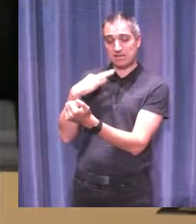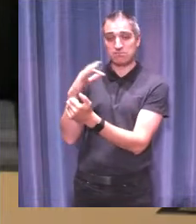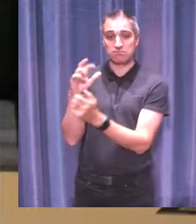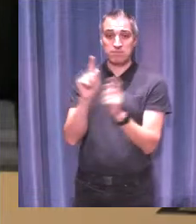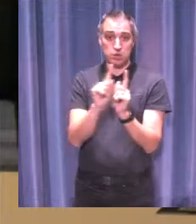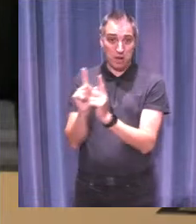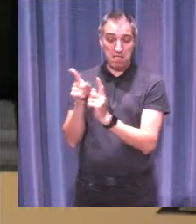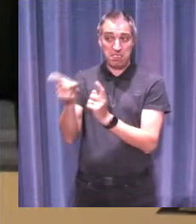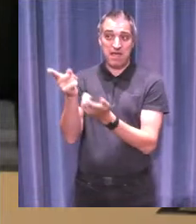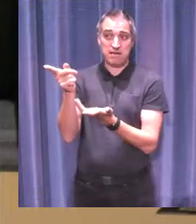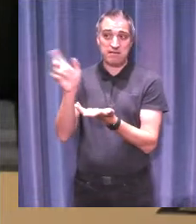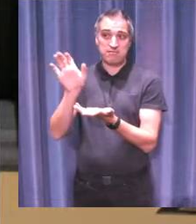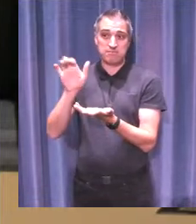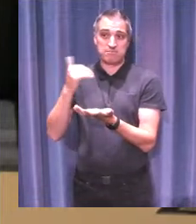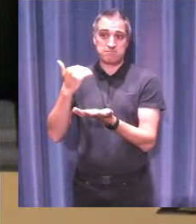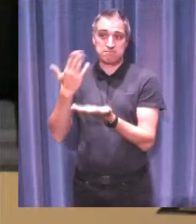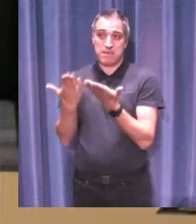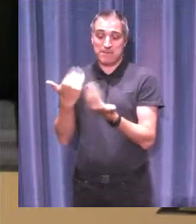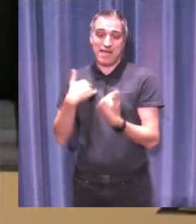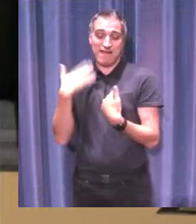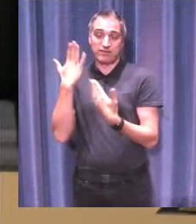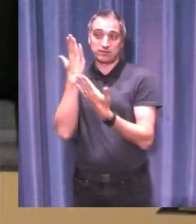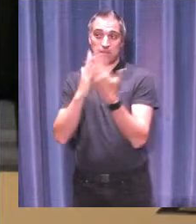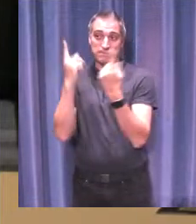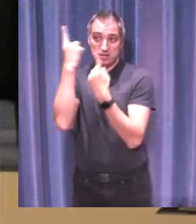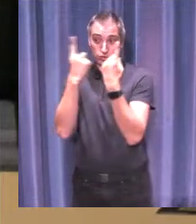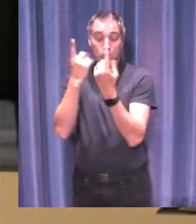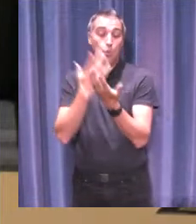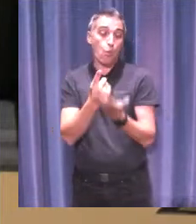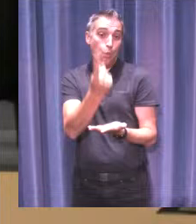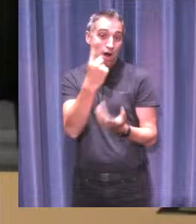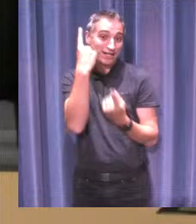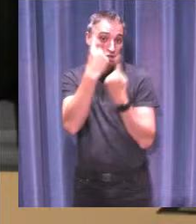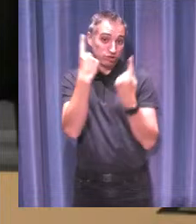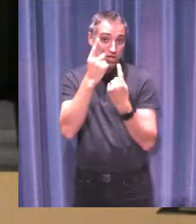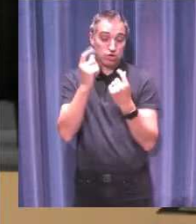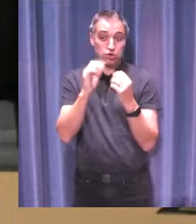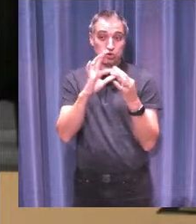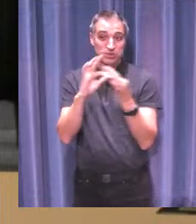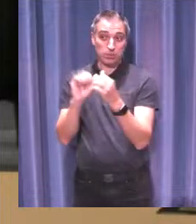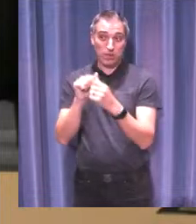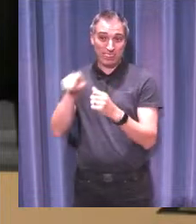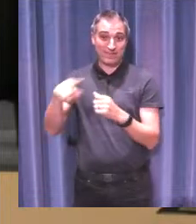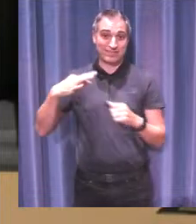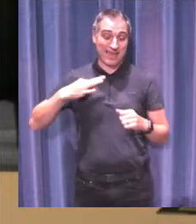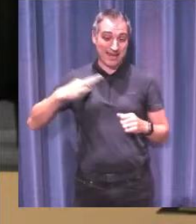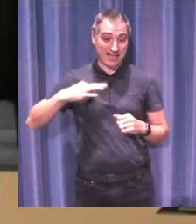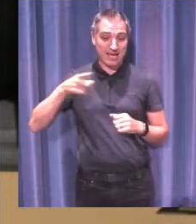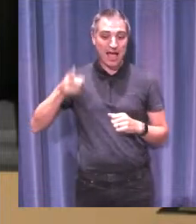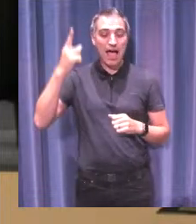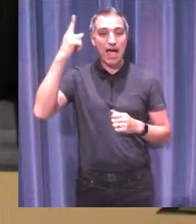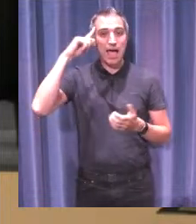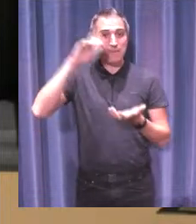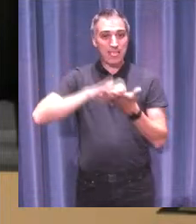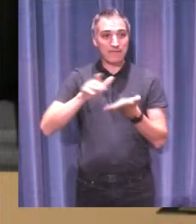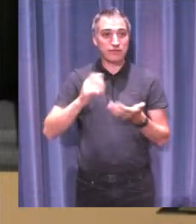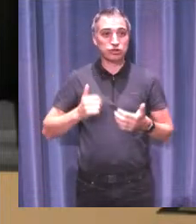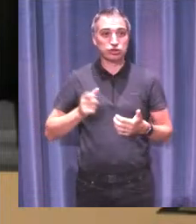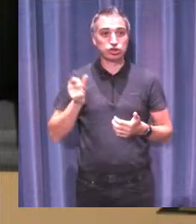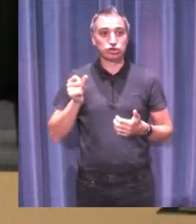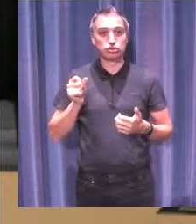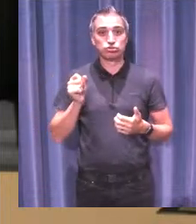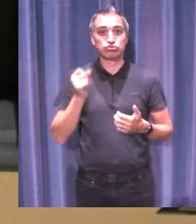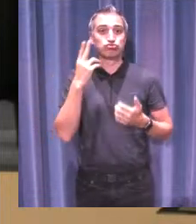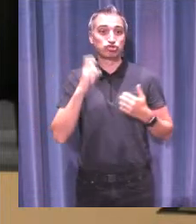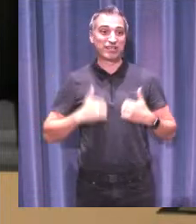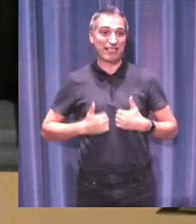have considerations. One of the considerations, at least with respect to this candidate too, is that I believe she resides in West Bloomfield,